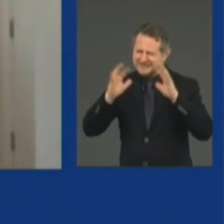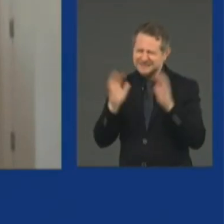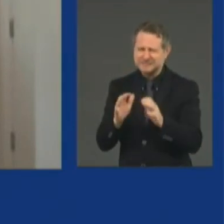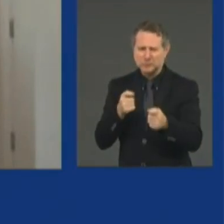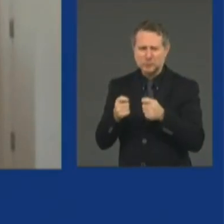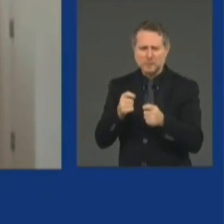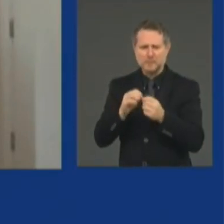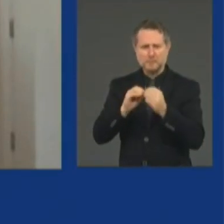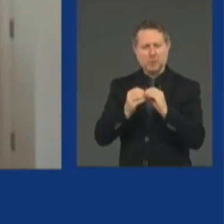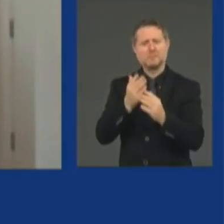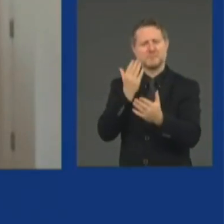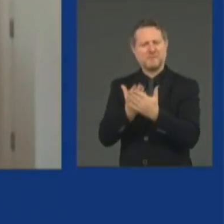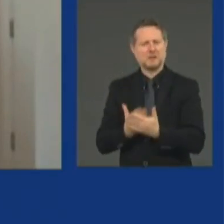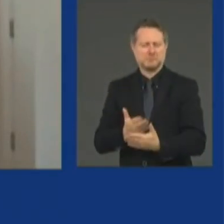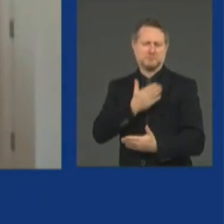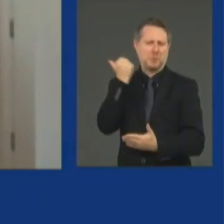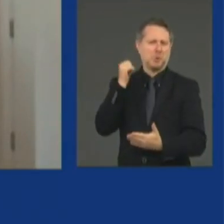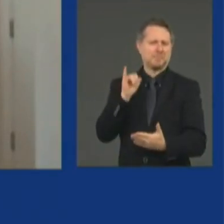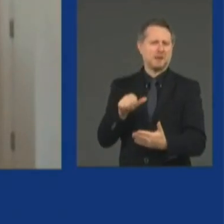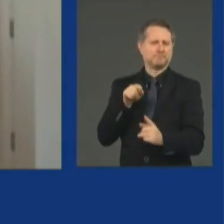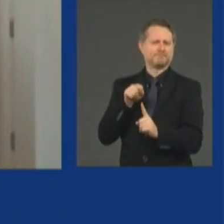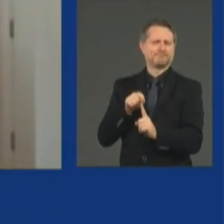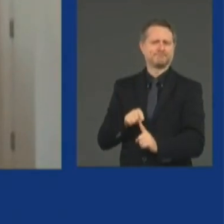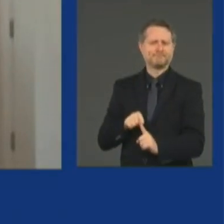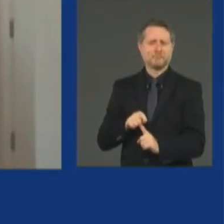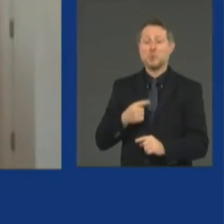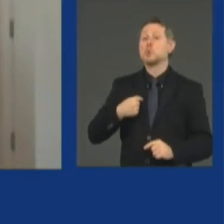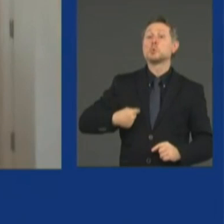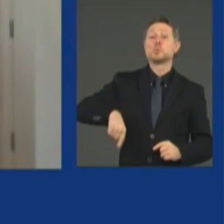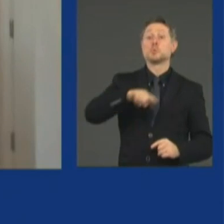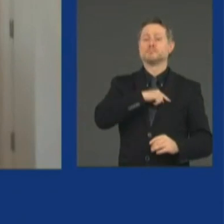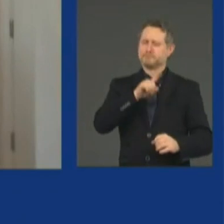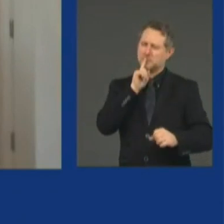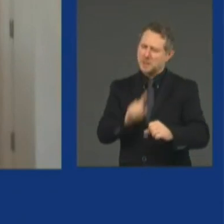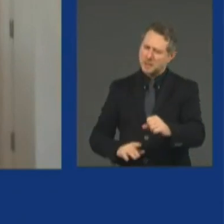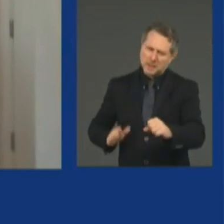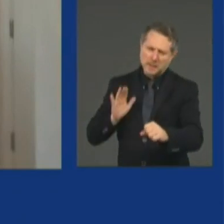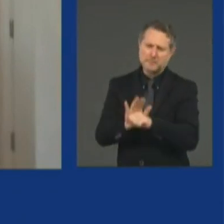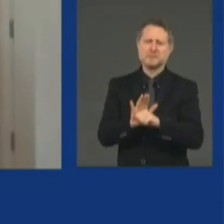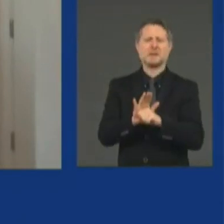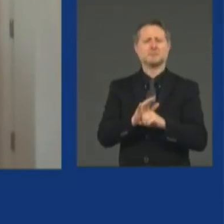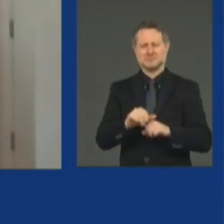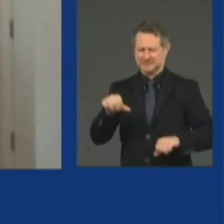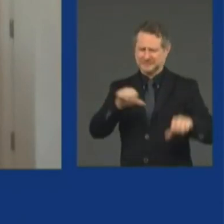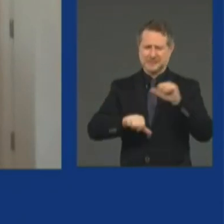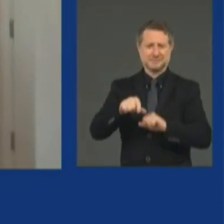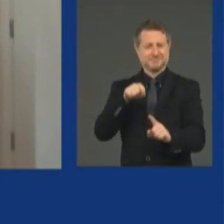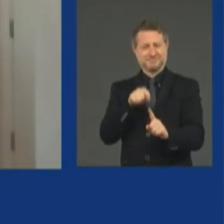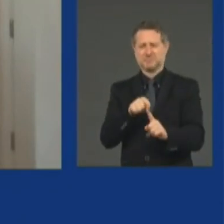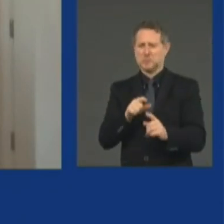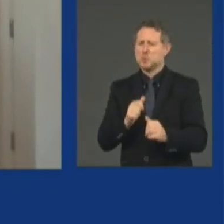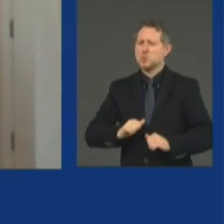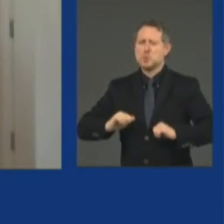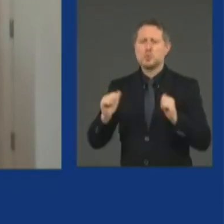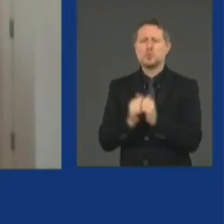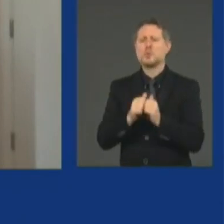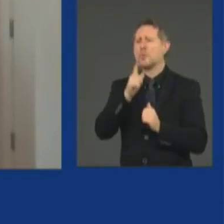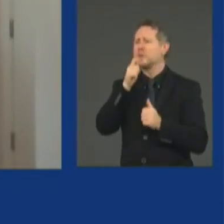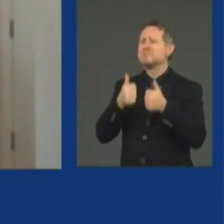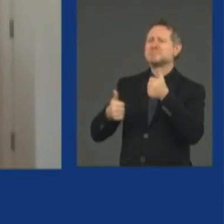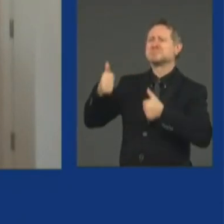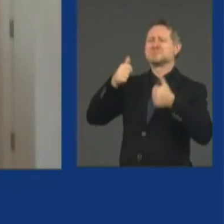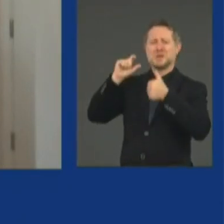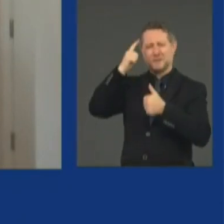much of it as possible. We are committed to open science so policymakers and citizens understand our